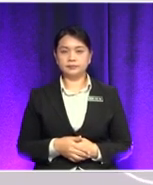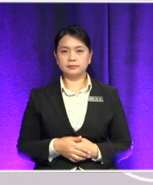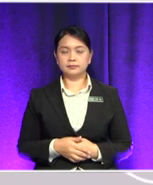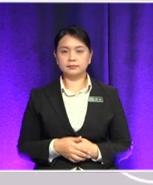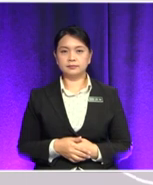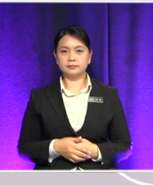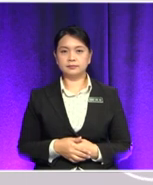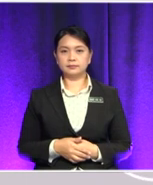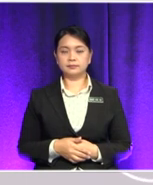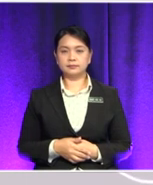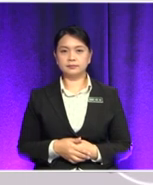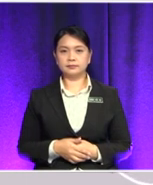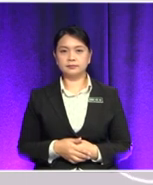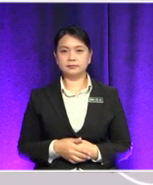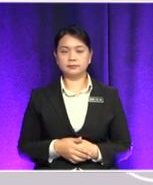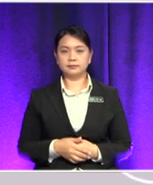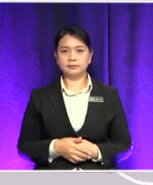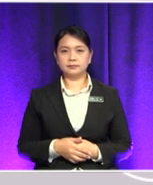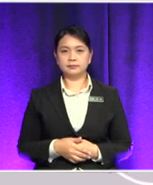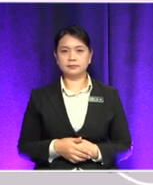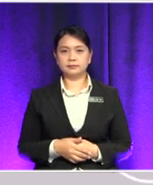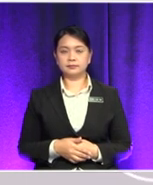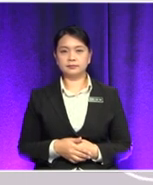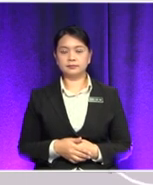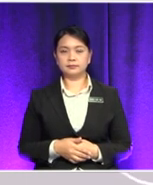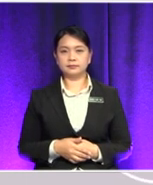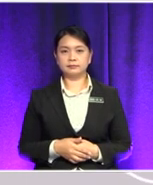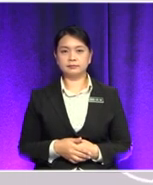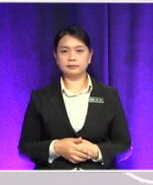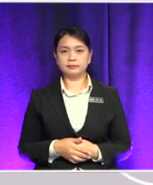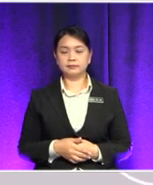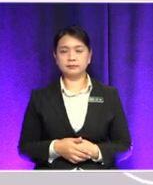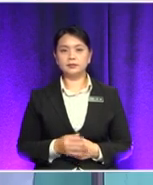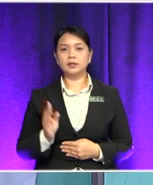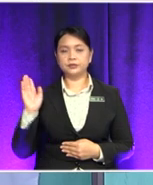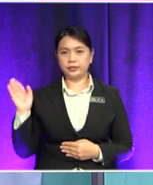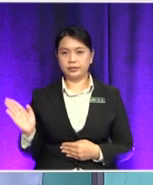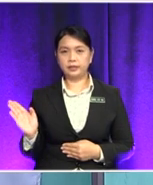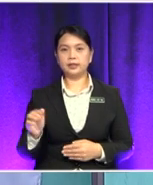Okay, so that's good one actually. Shahira managed to use